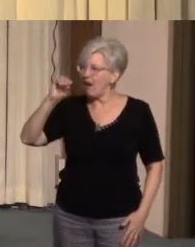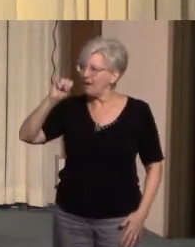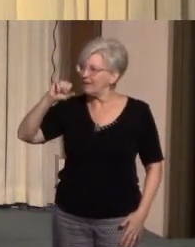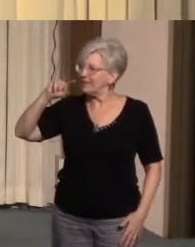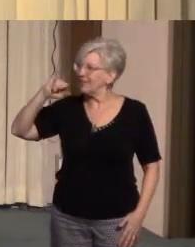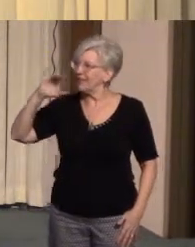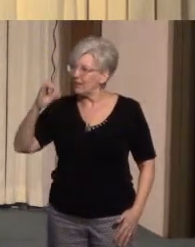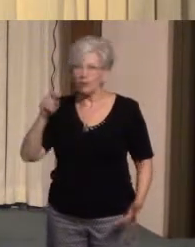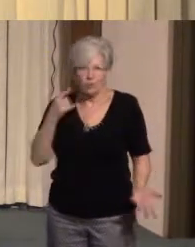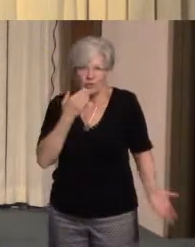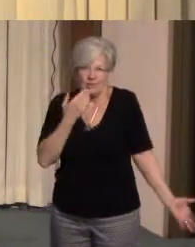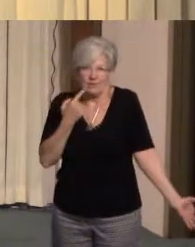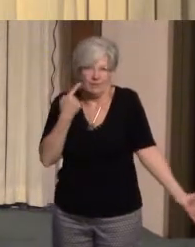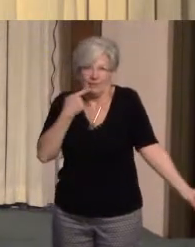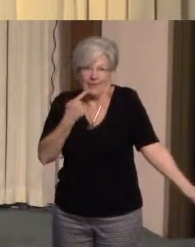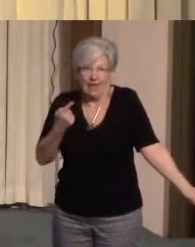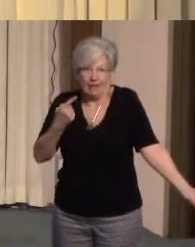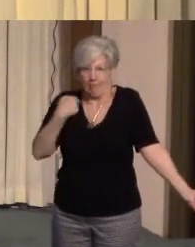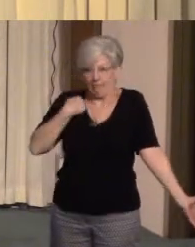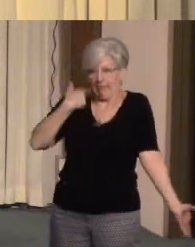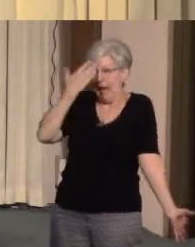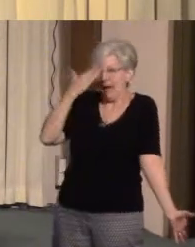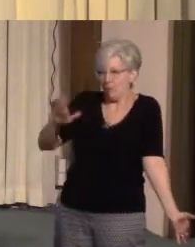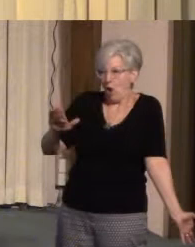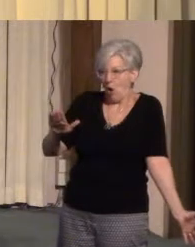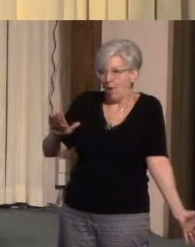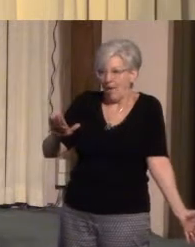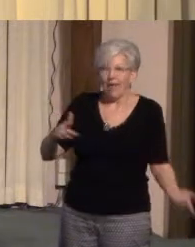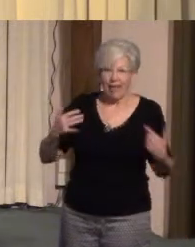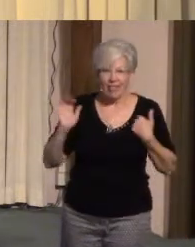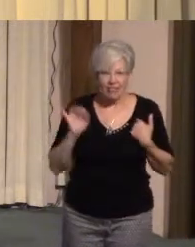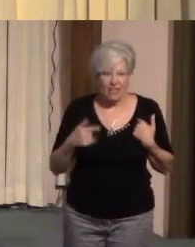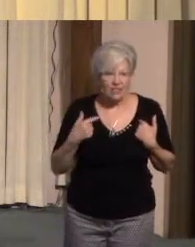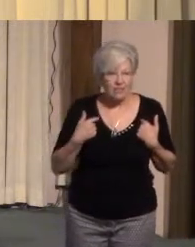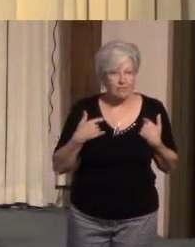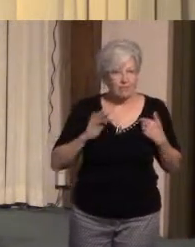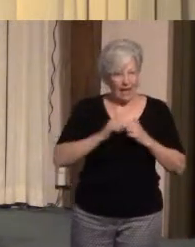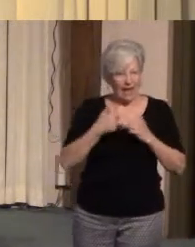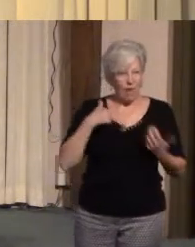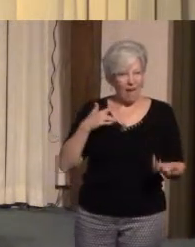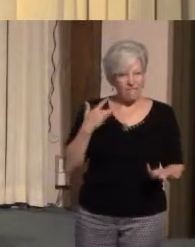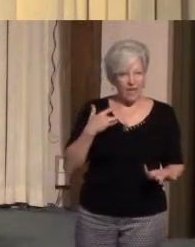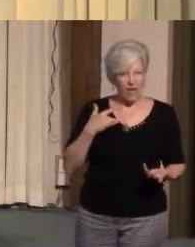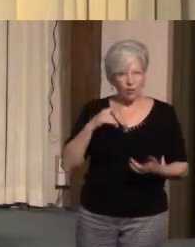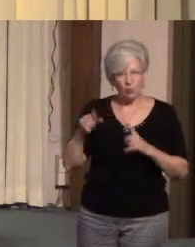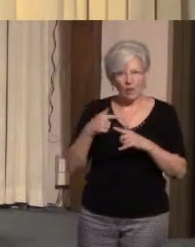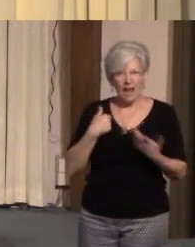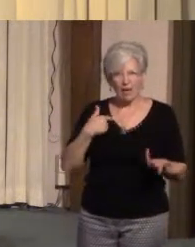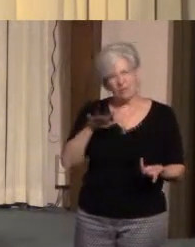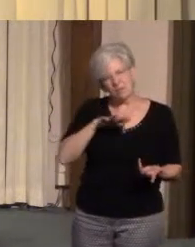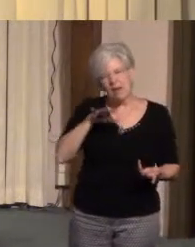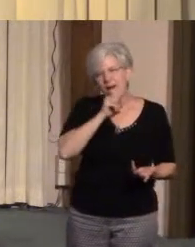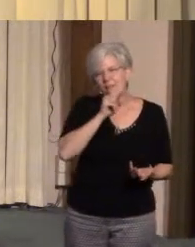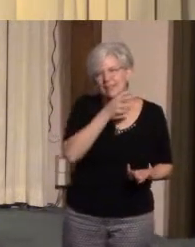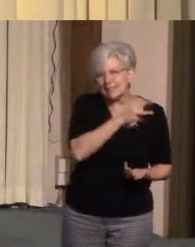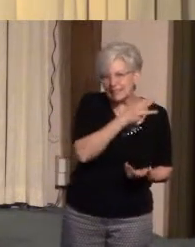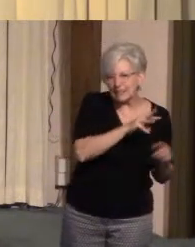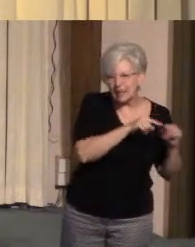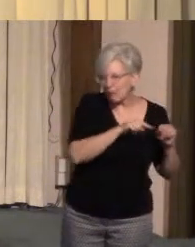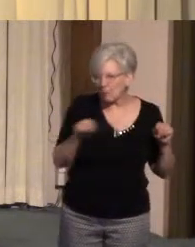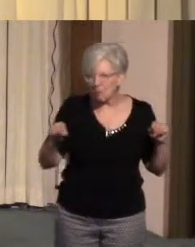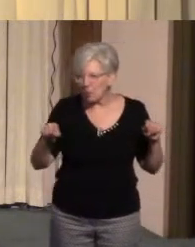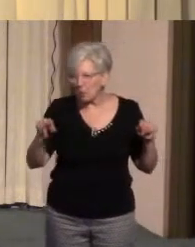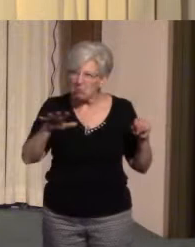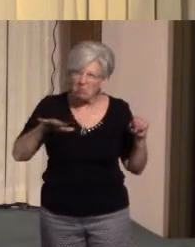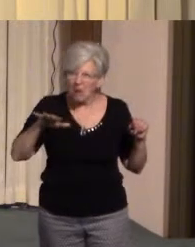you're just saying, I don't know, right? Which is actually, where I was between the time when I was probably about 16 and